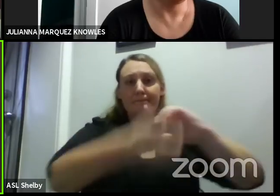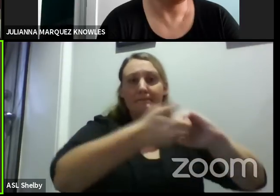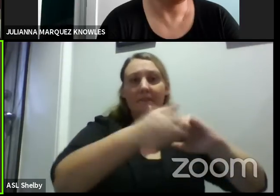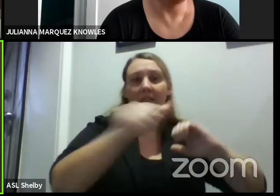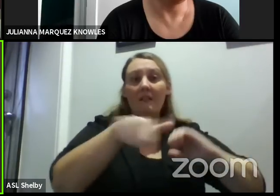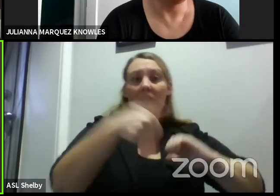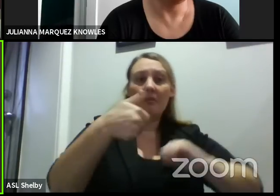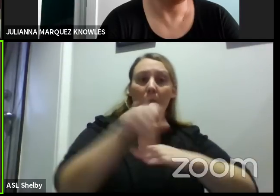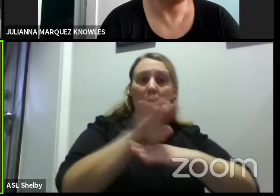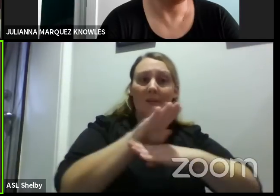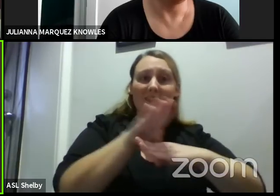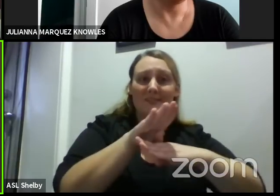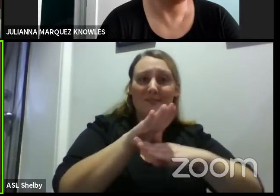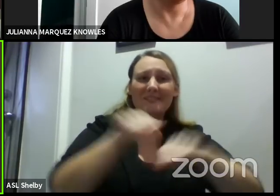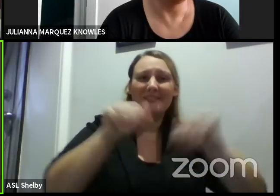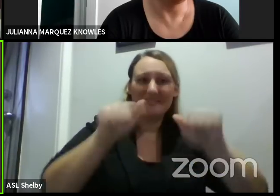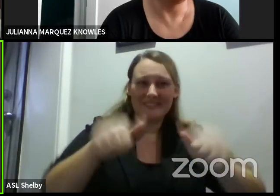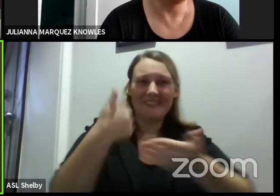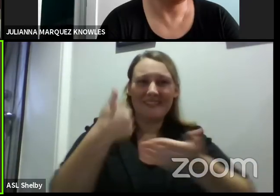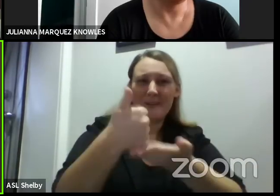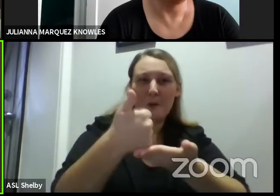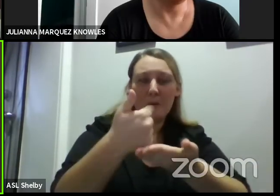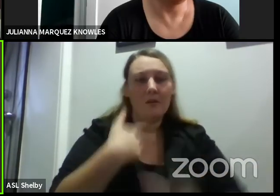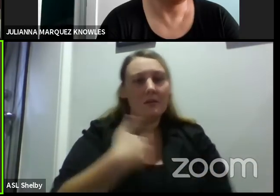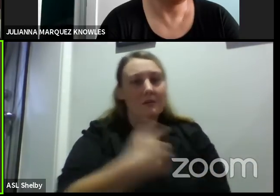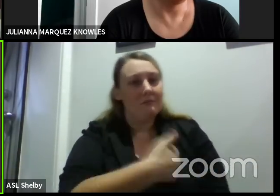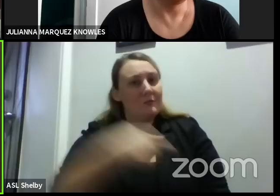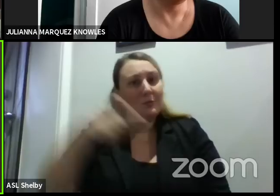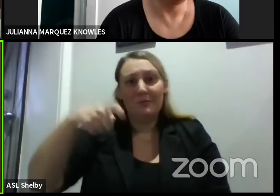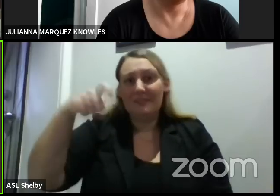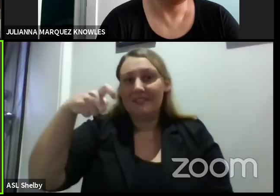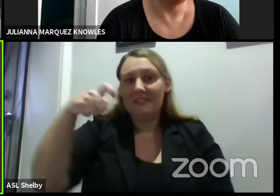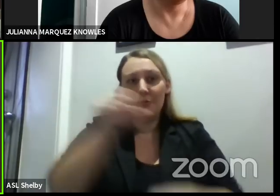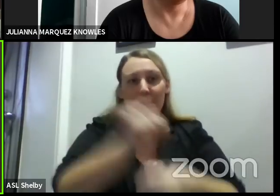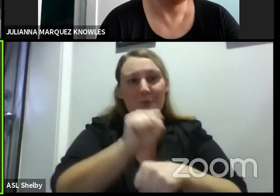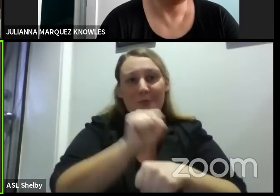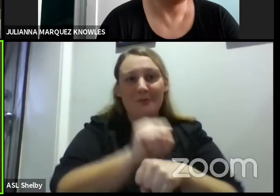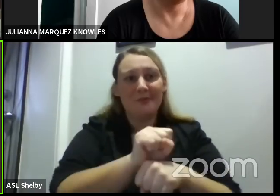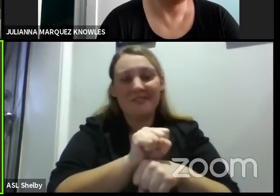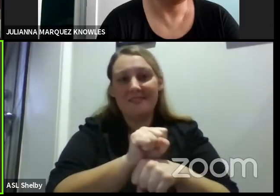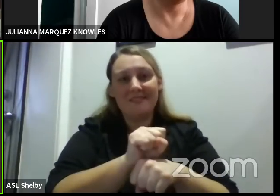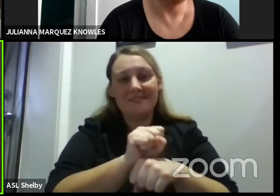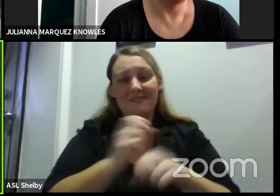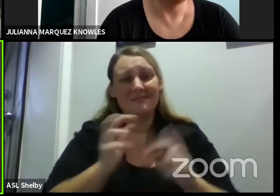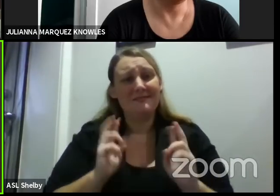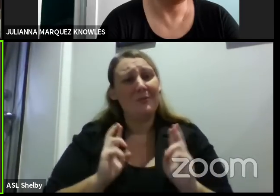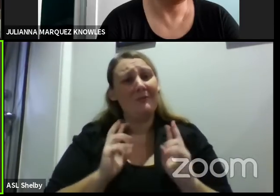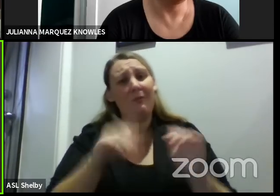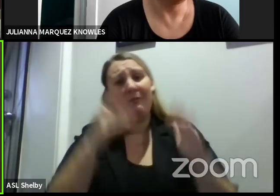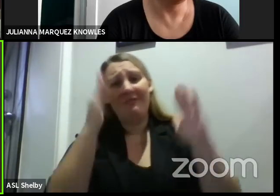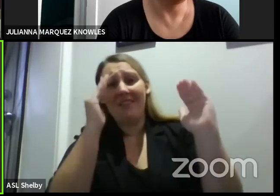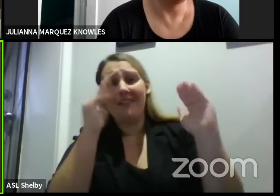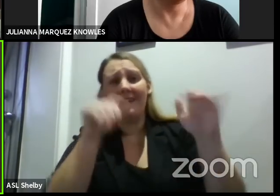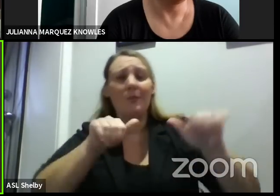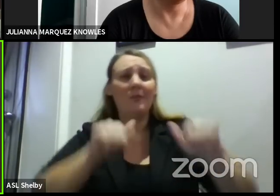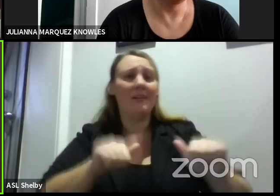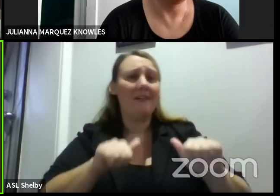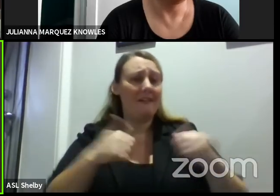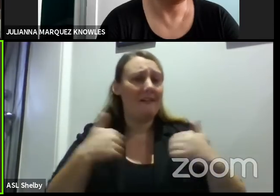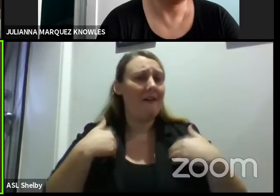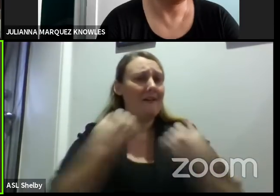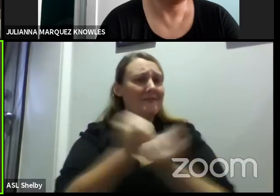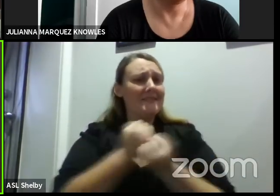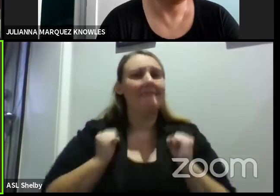We need work and hopefully we will be able to achieve freedom freedom to walk down the street and not be